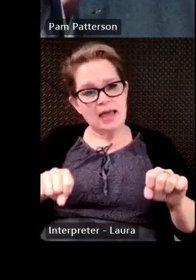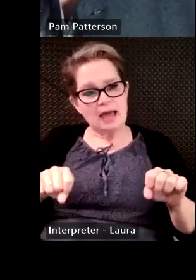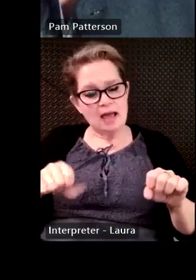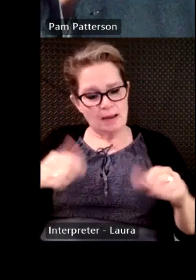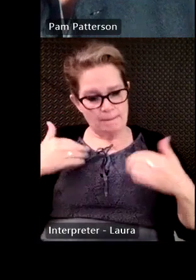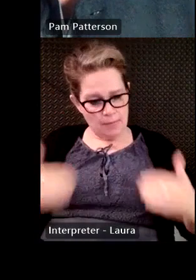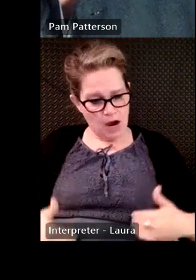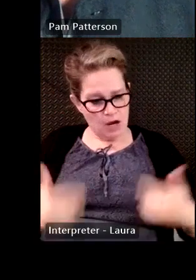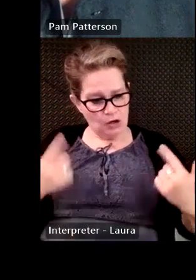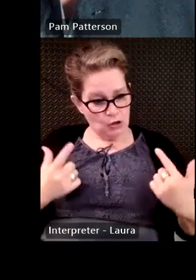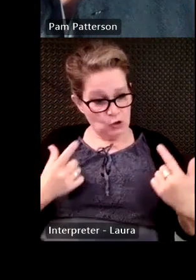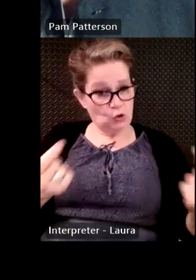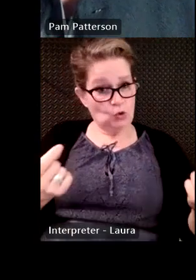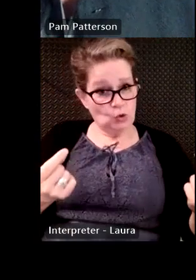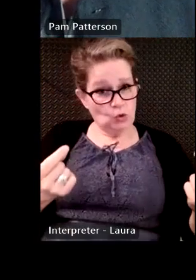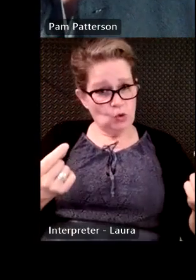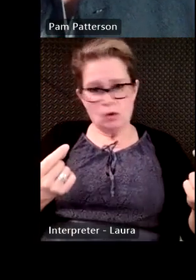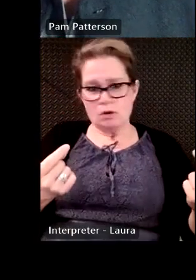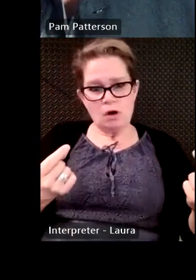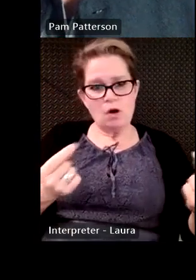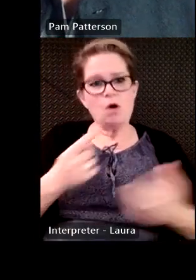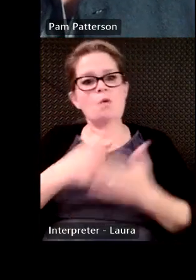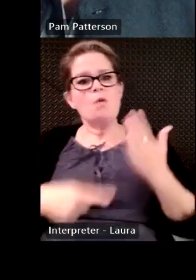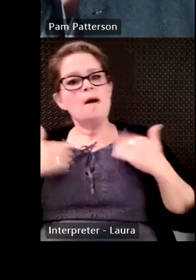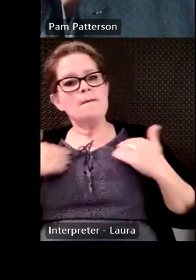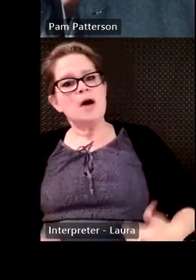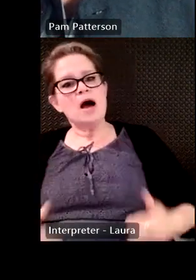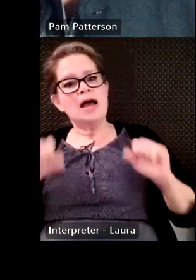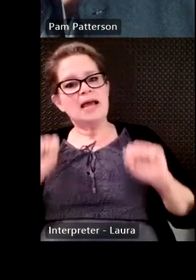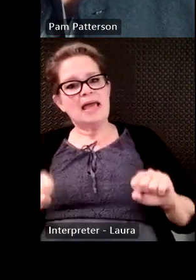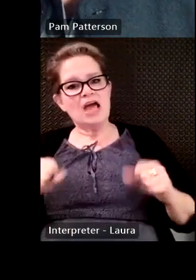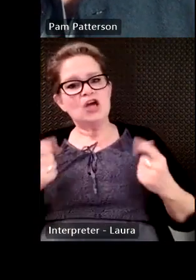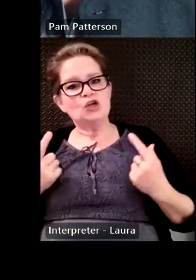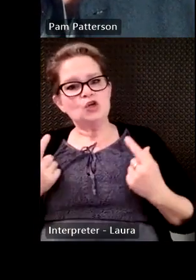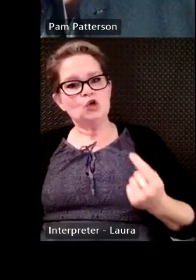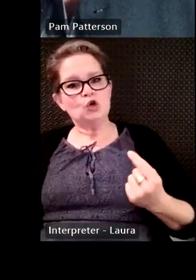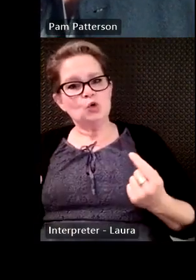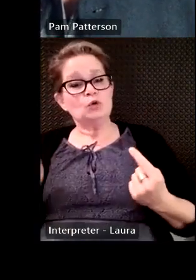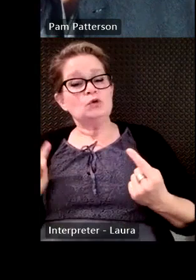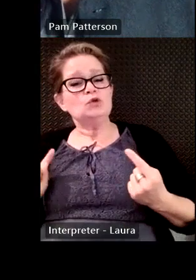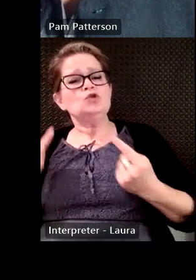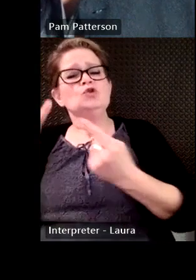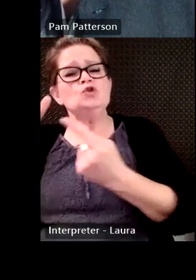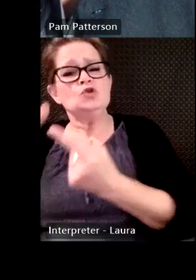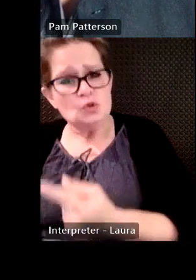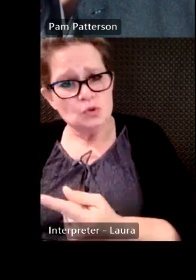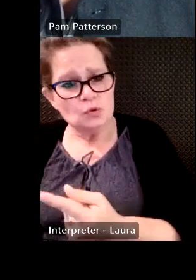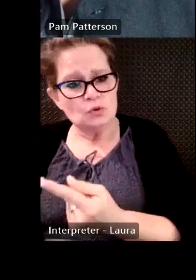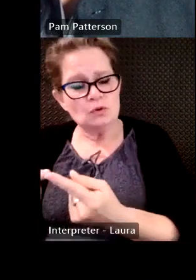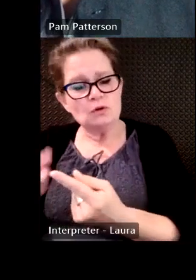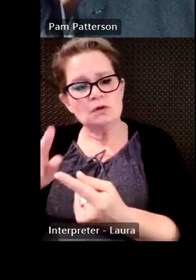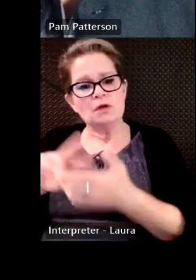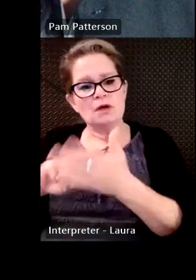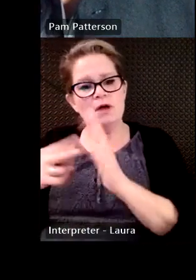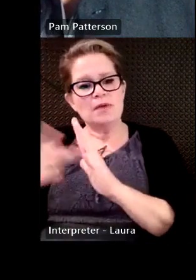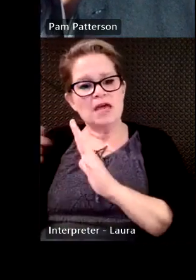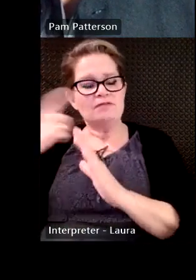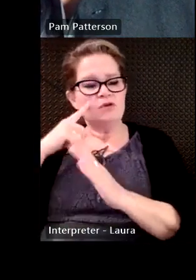to institutional structures, policies, and definitions of productivity, to the very conditions that